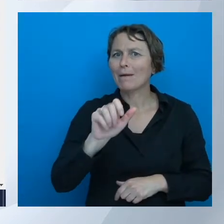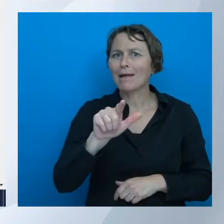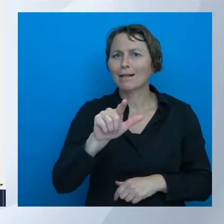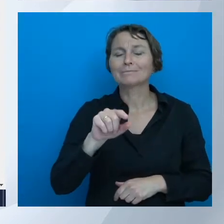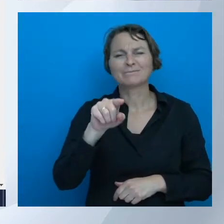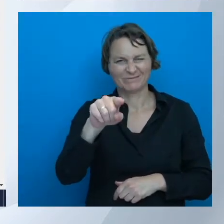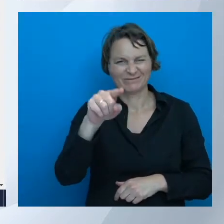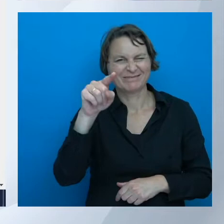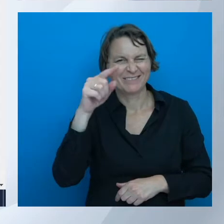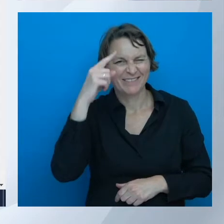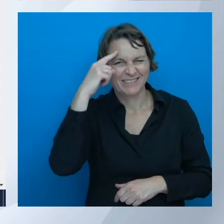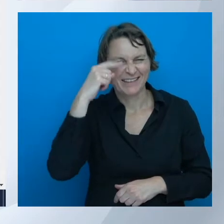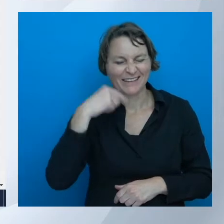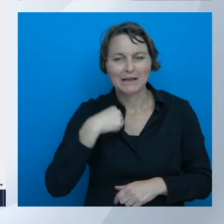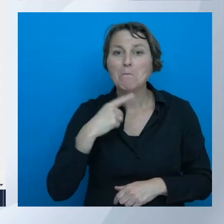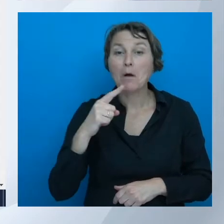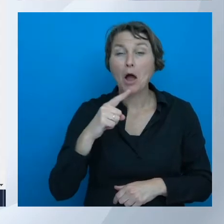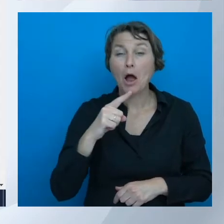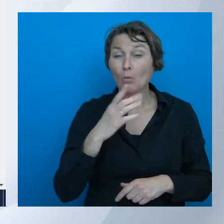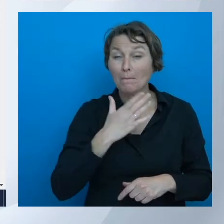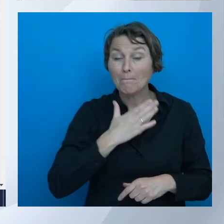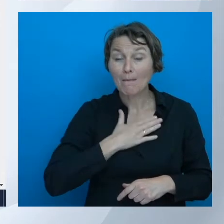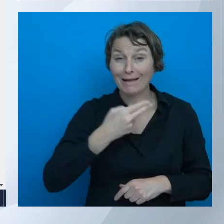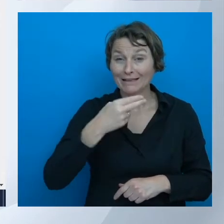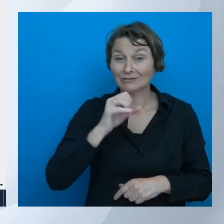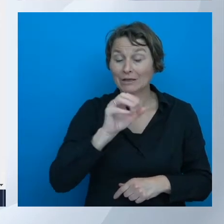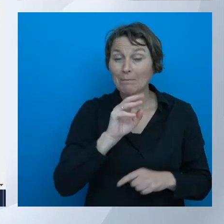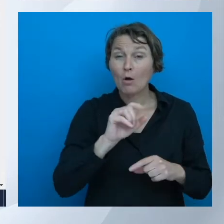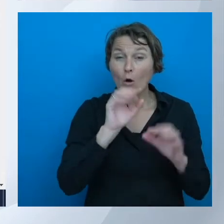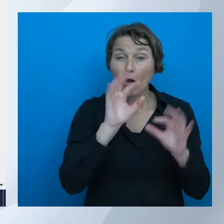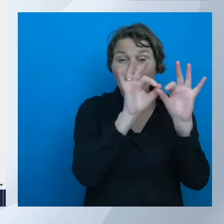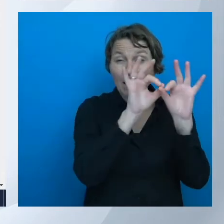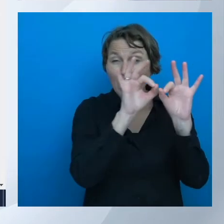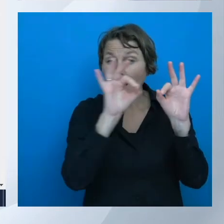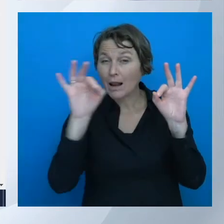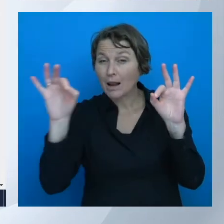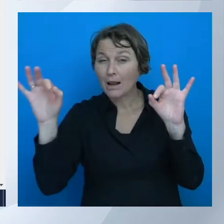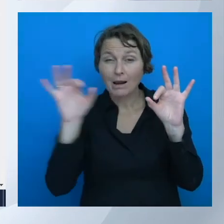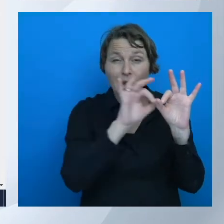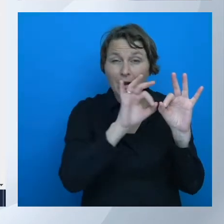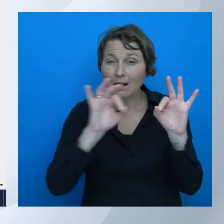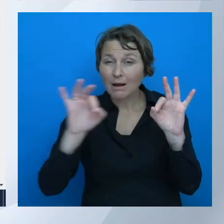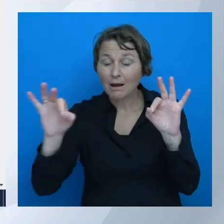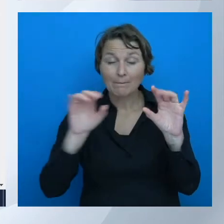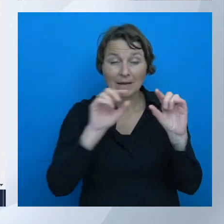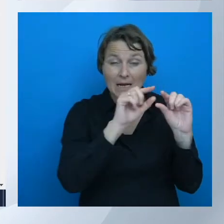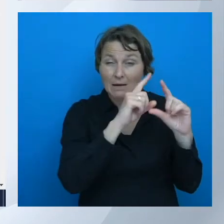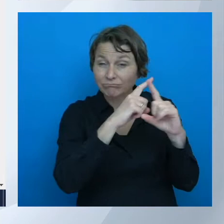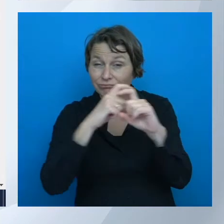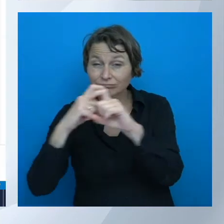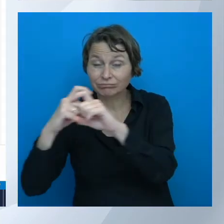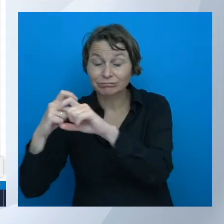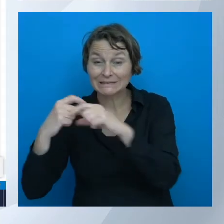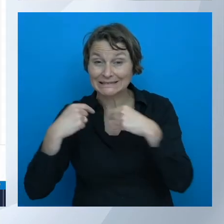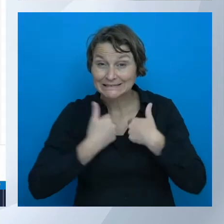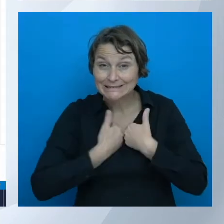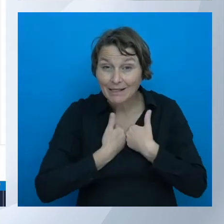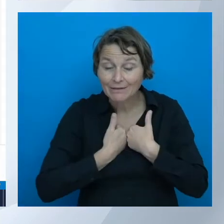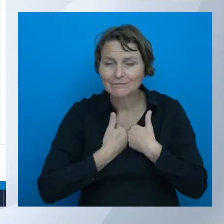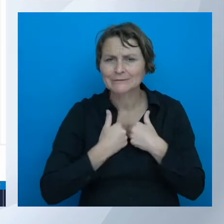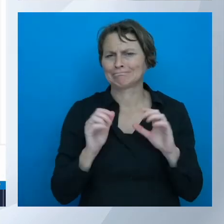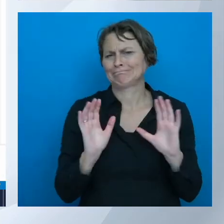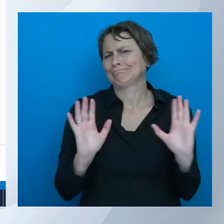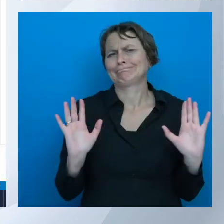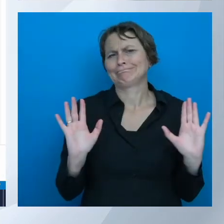all that HTML myself. I don't want to think about that HTML. So what did I do? I created